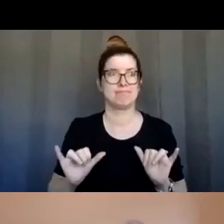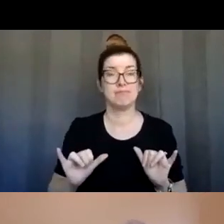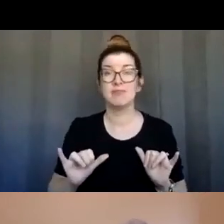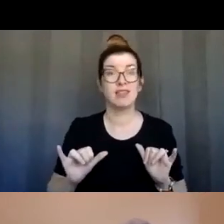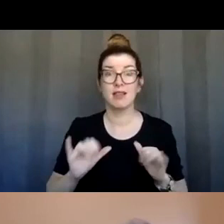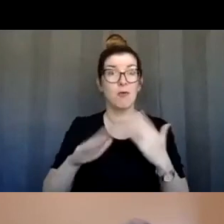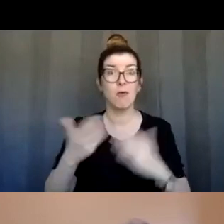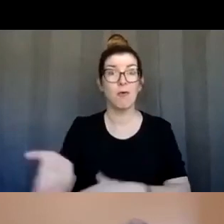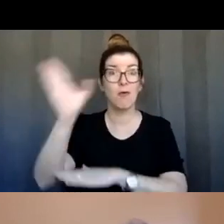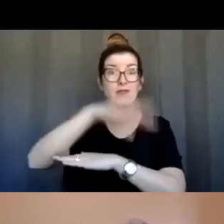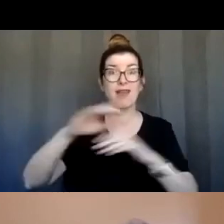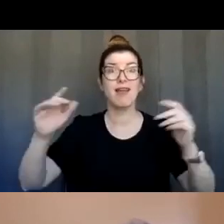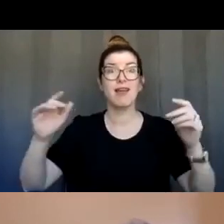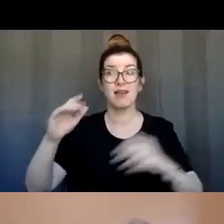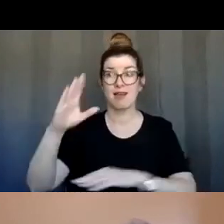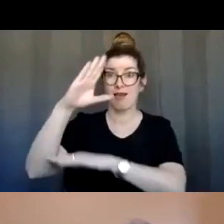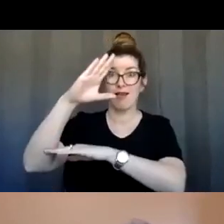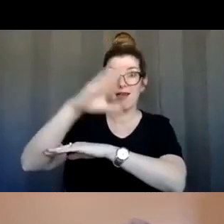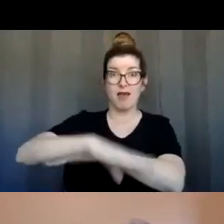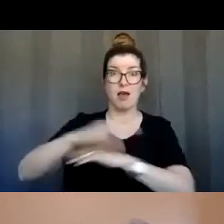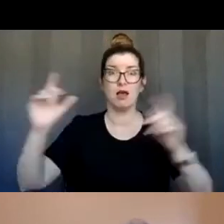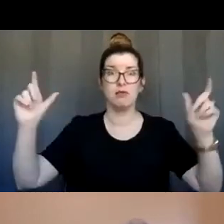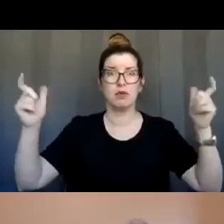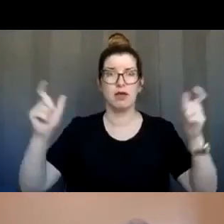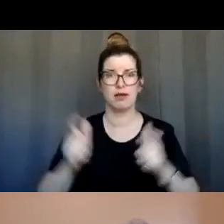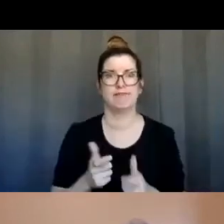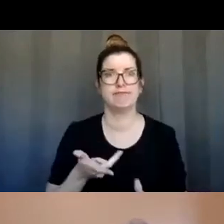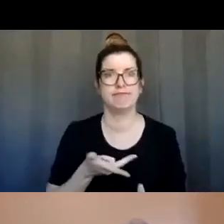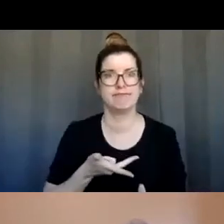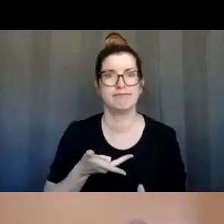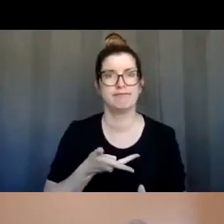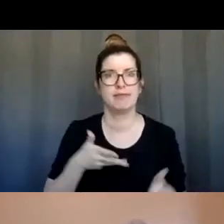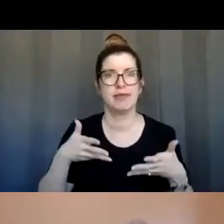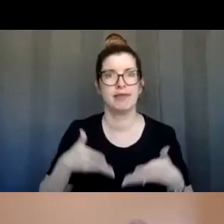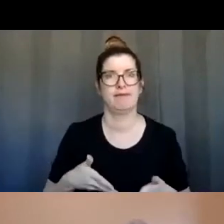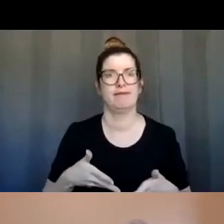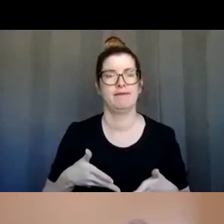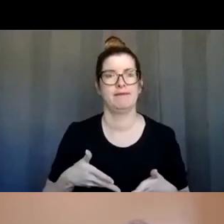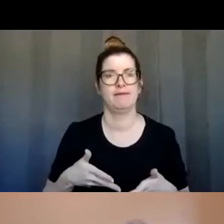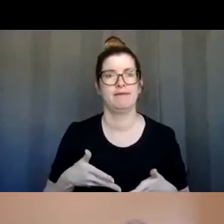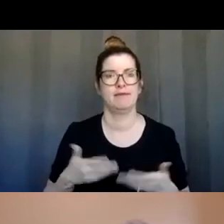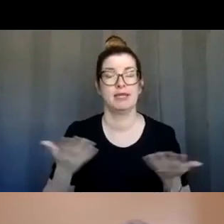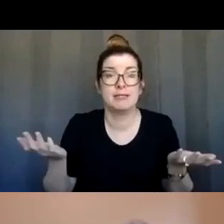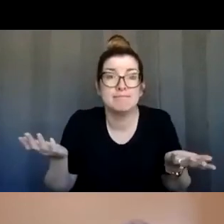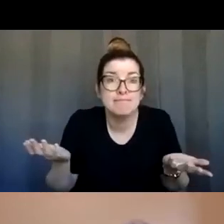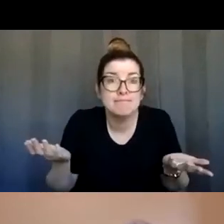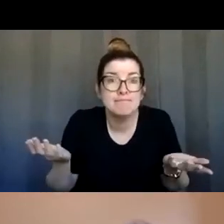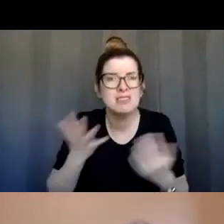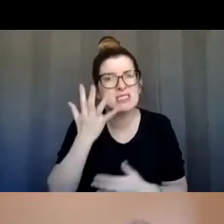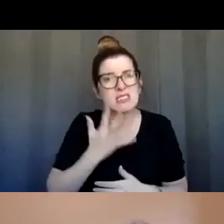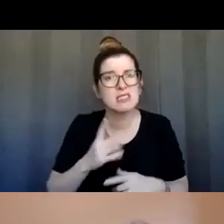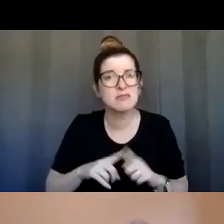all gone, you know, and we couldn't understand that, but it happened.